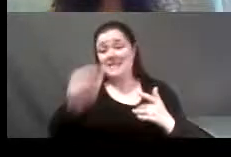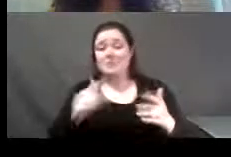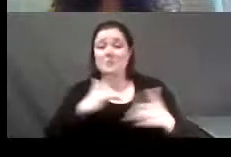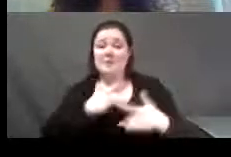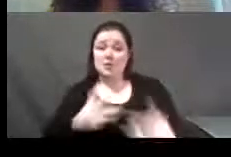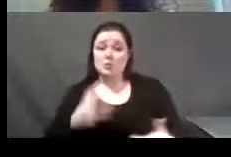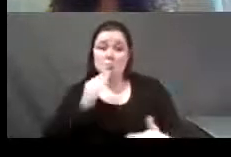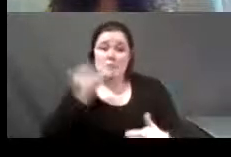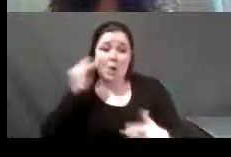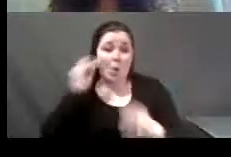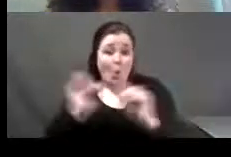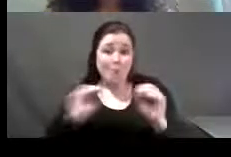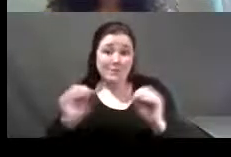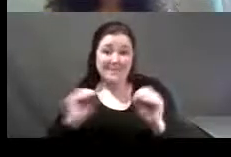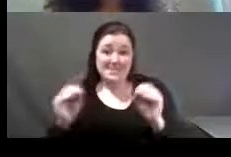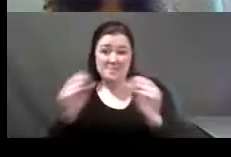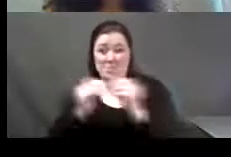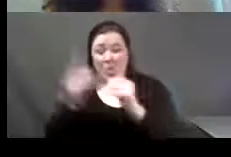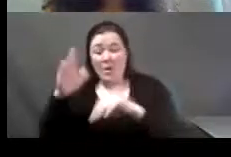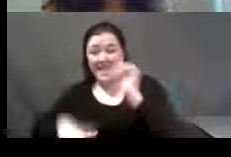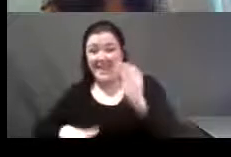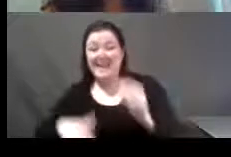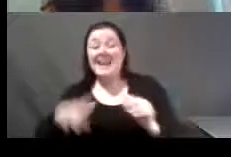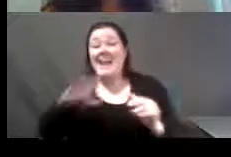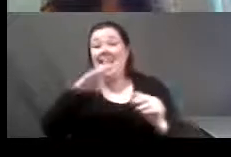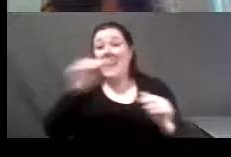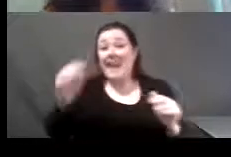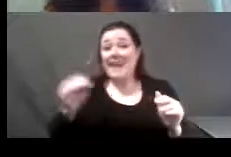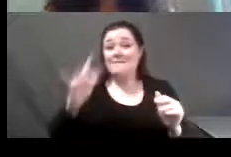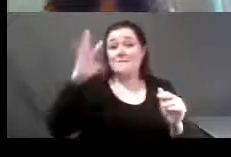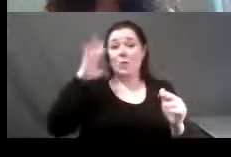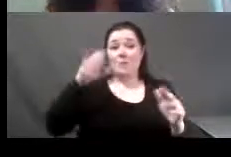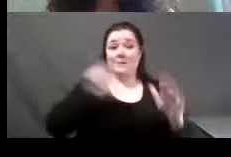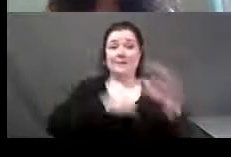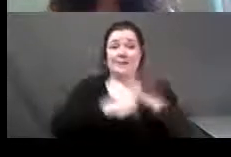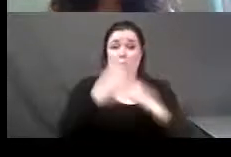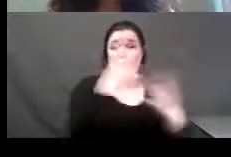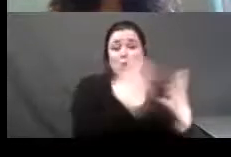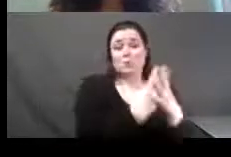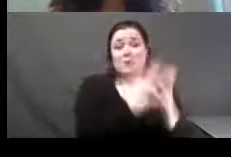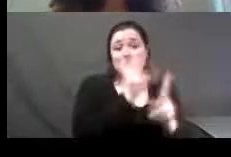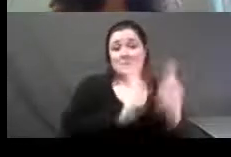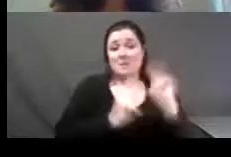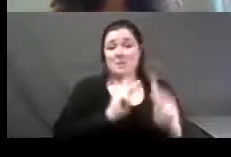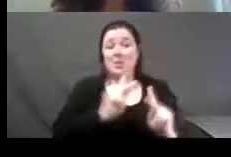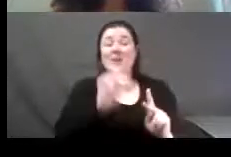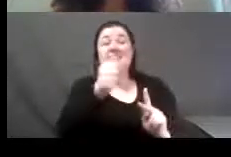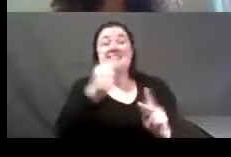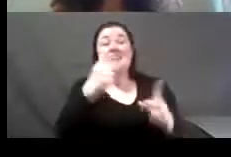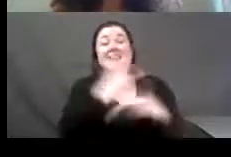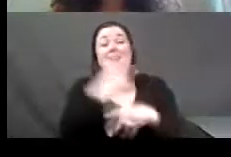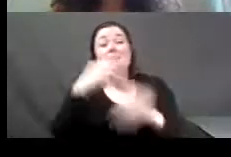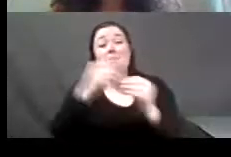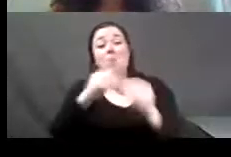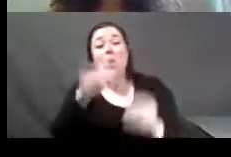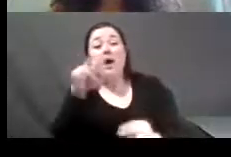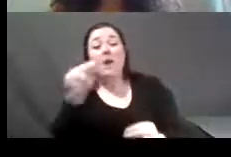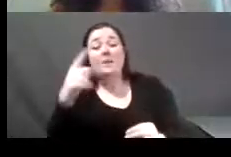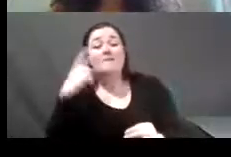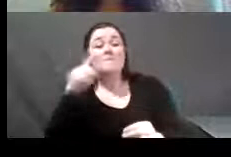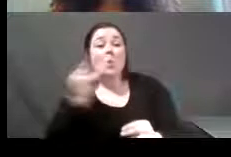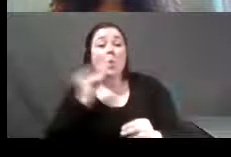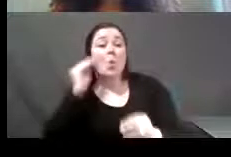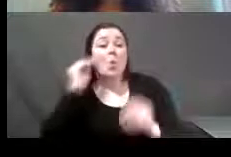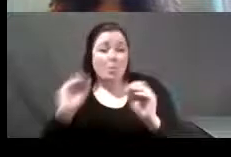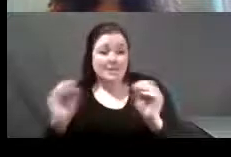and formerly incarcerated people are 10 times more likely to be homeless. So a lot of the communities that we're serving,